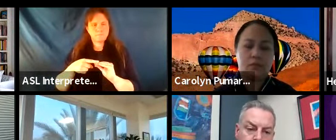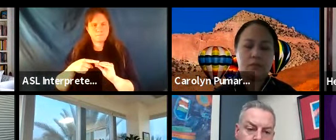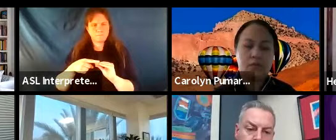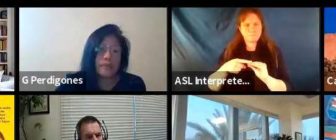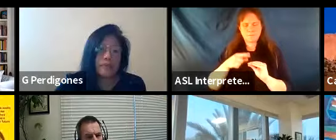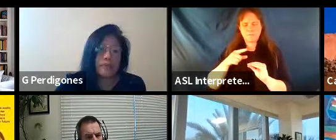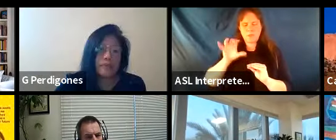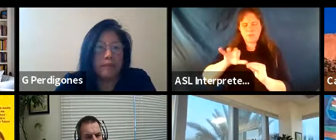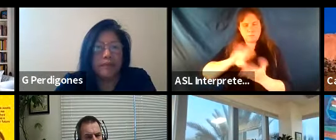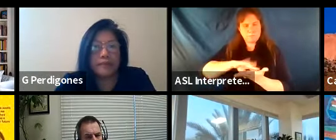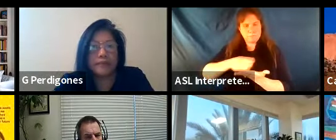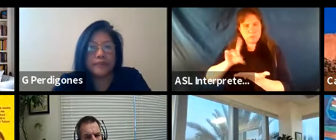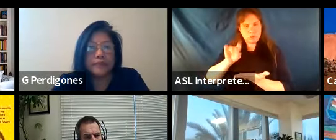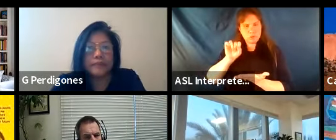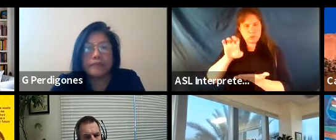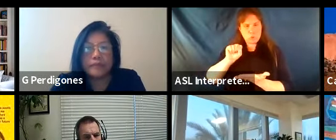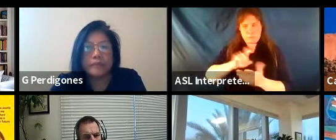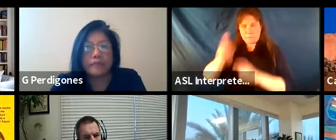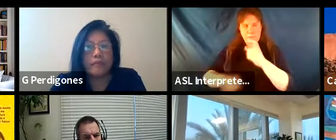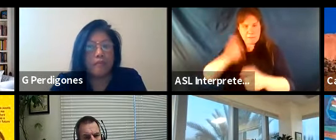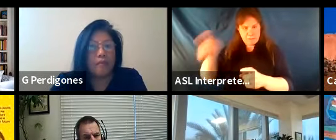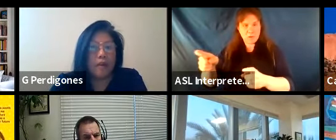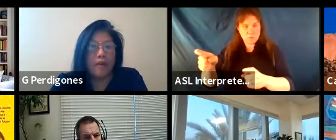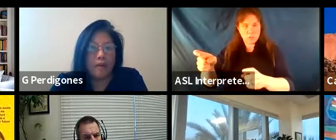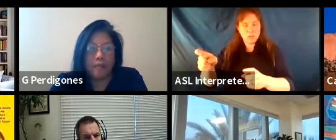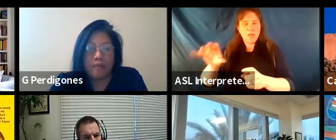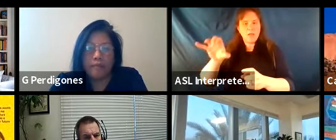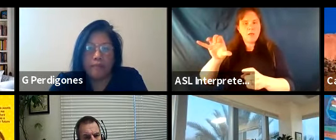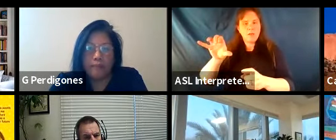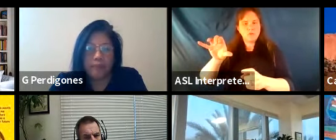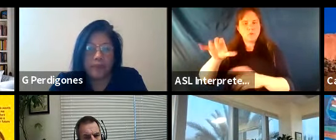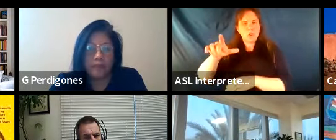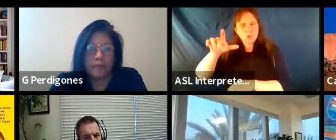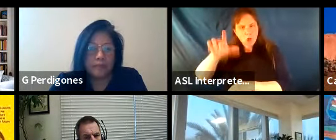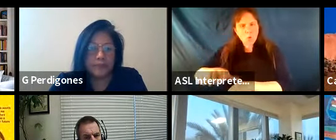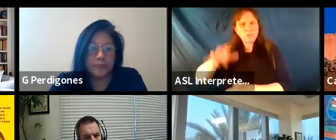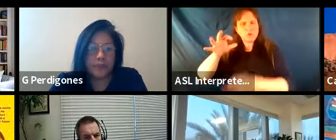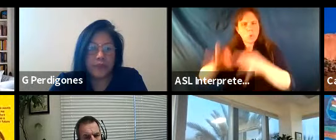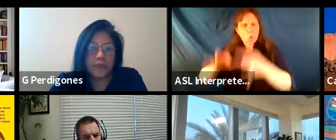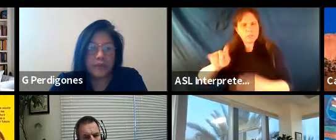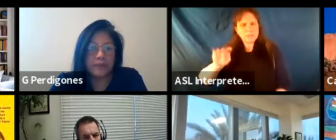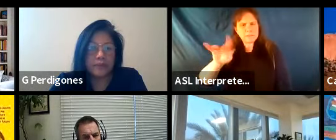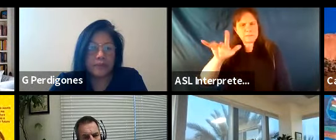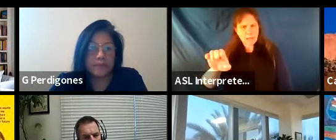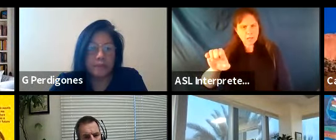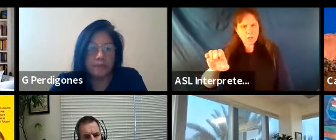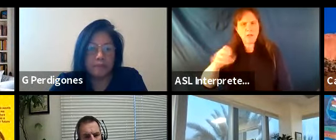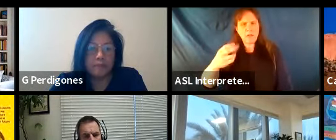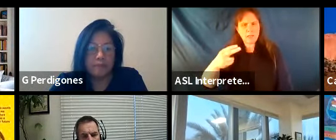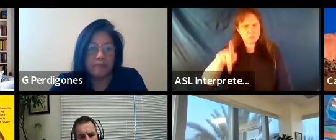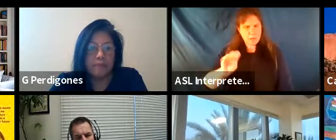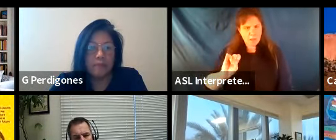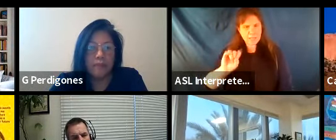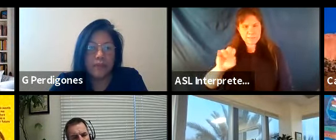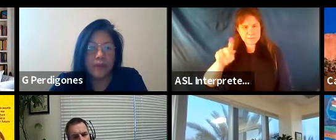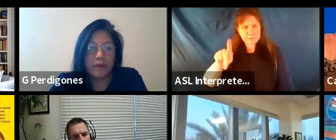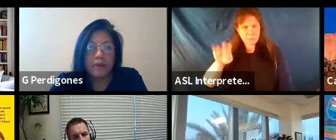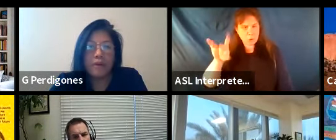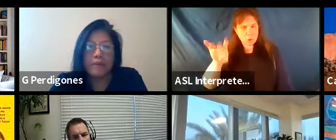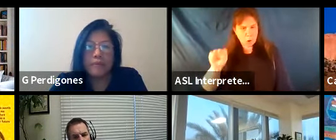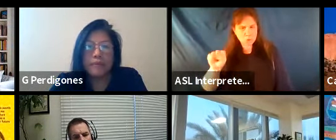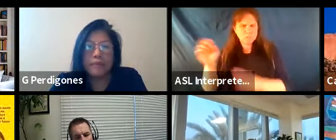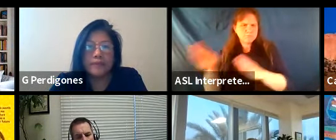lowest quartile HPI zip codes, moving from that to this pay for performance. I'm sort of unclear about why this is better or